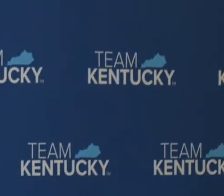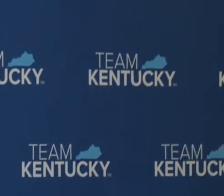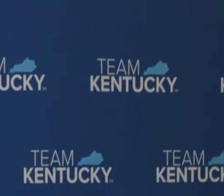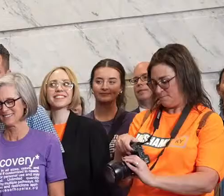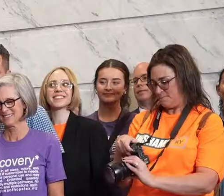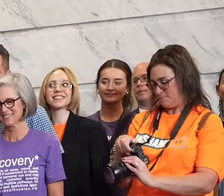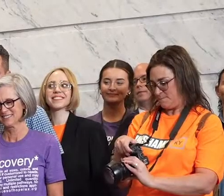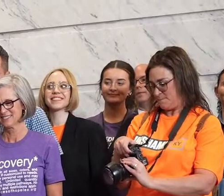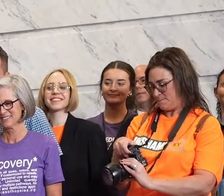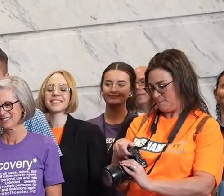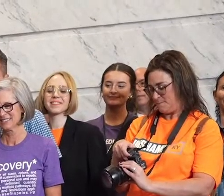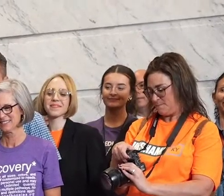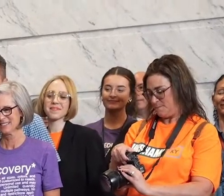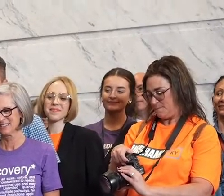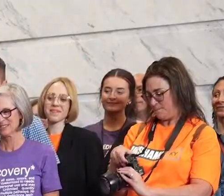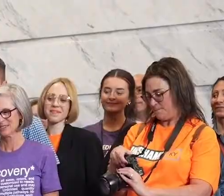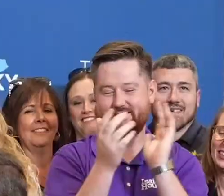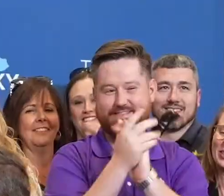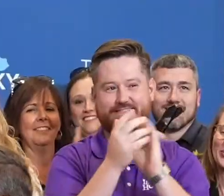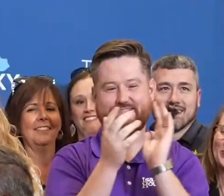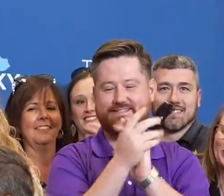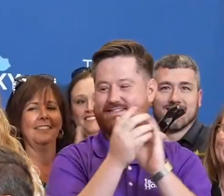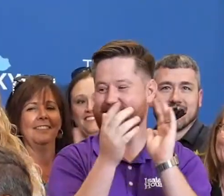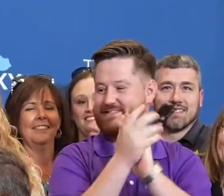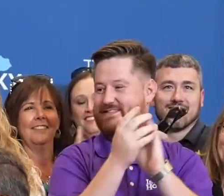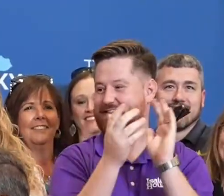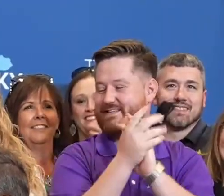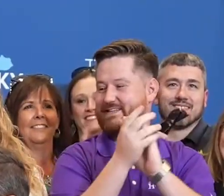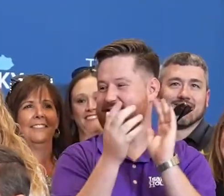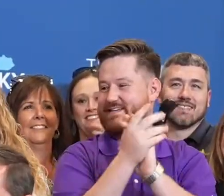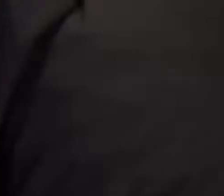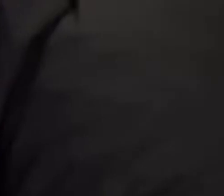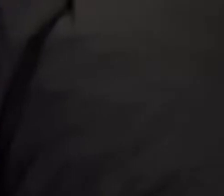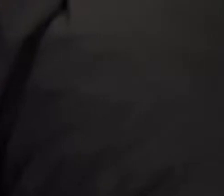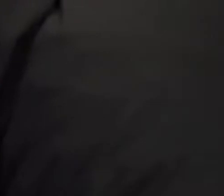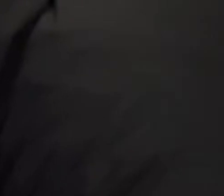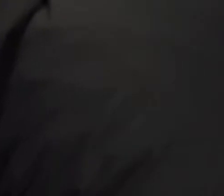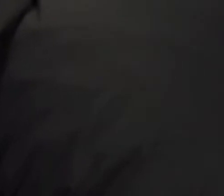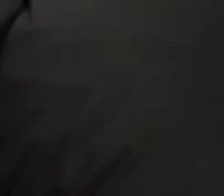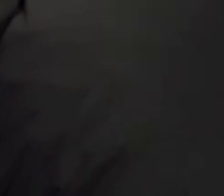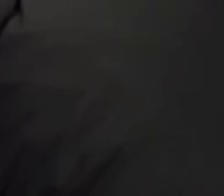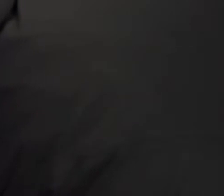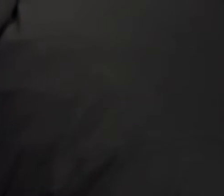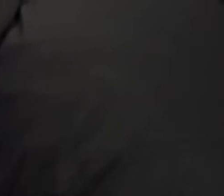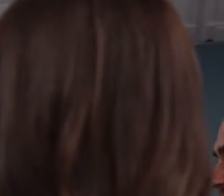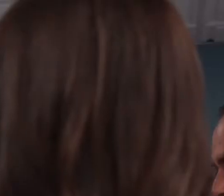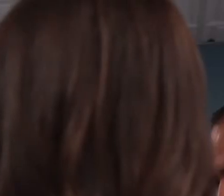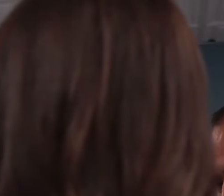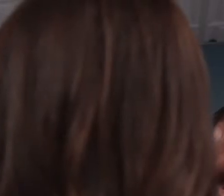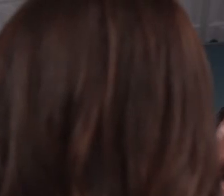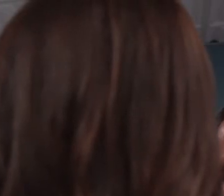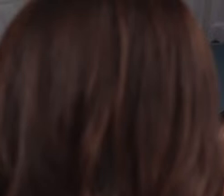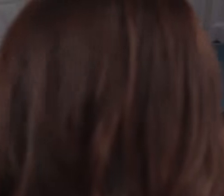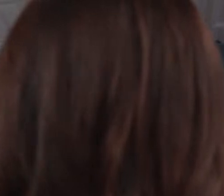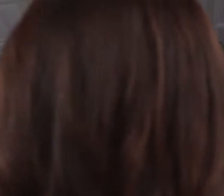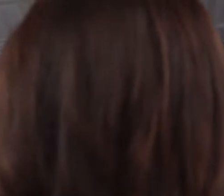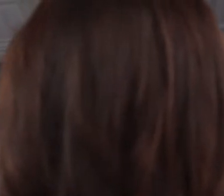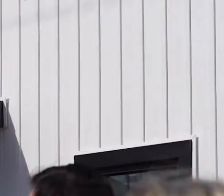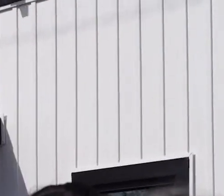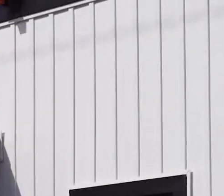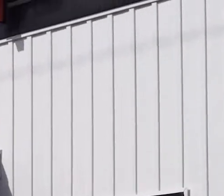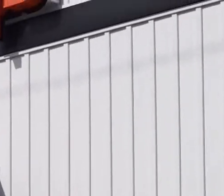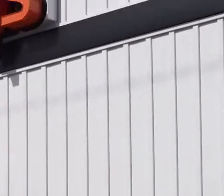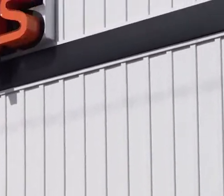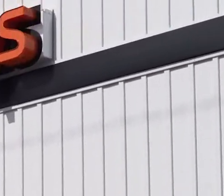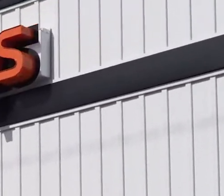there's hope. We've worked hard to boost access to treatment while also reducing the stigma around asking for help. We've made a lot of